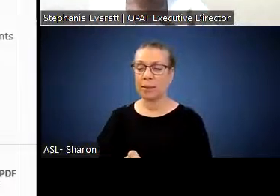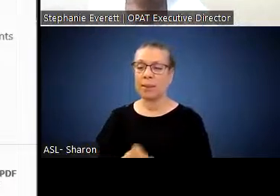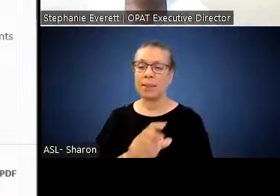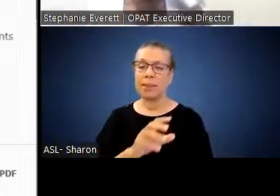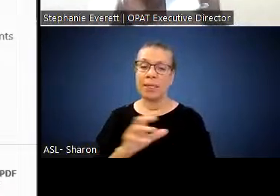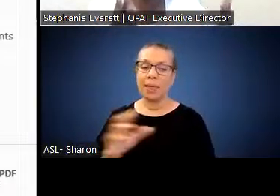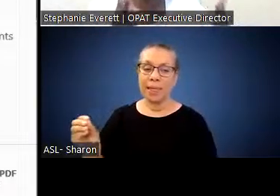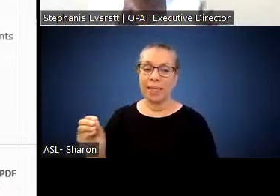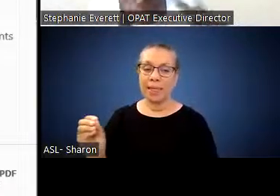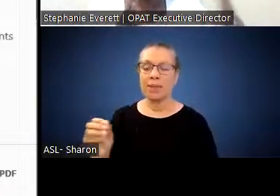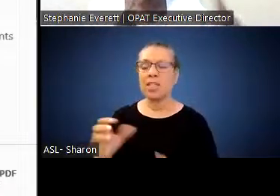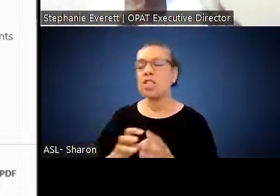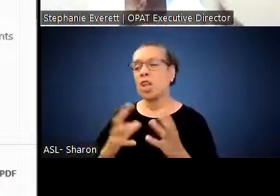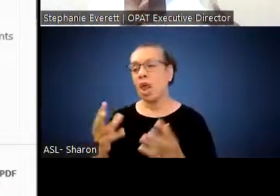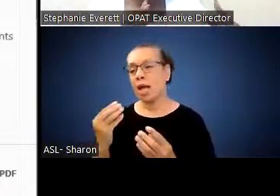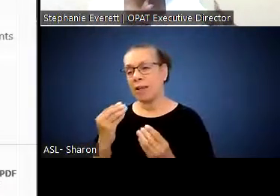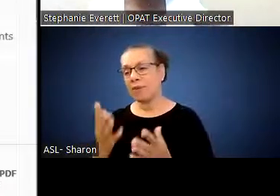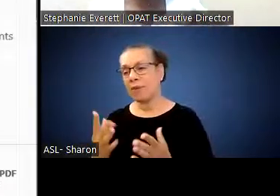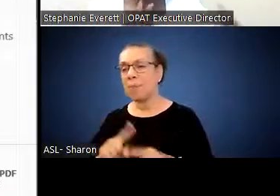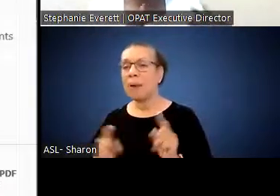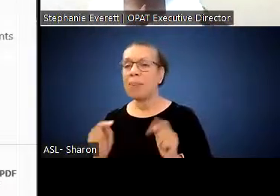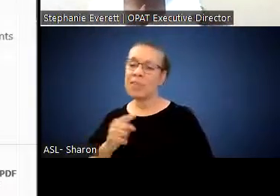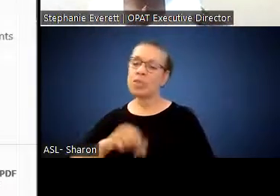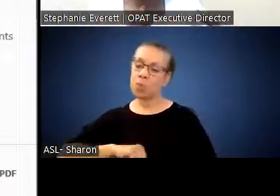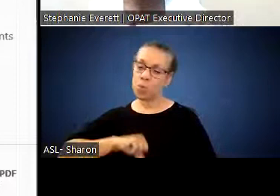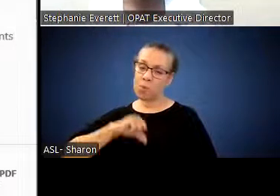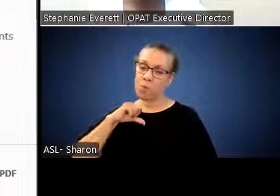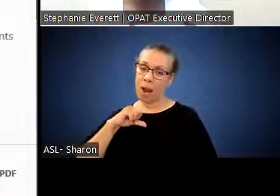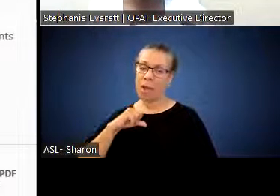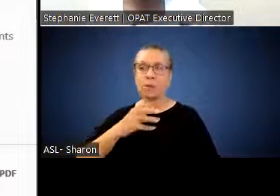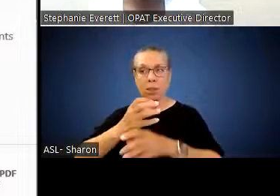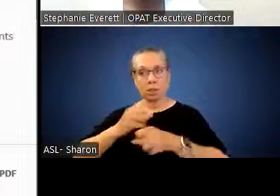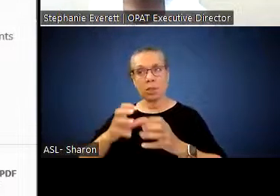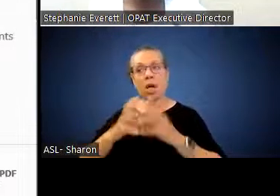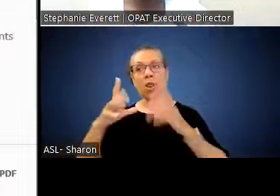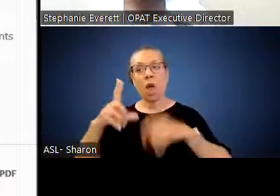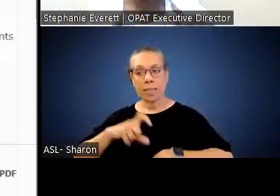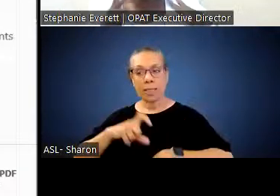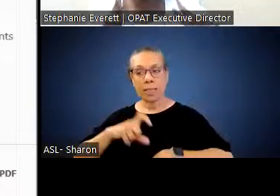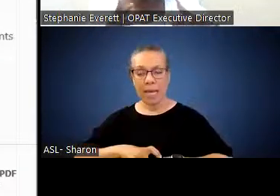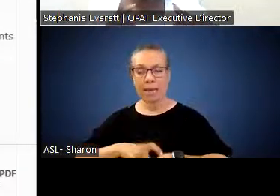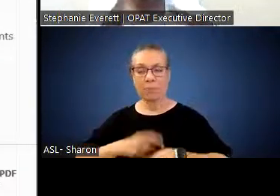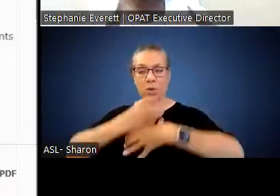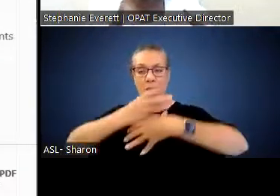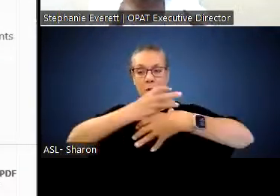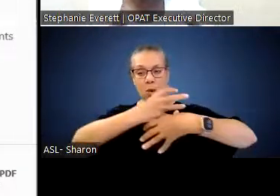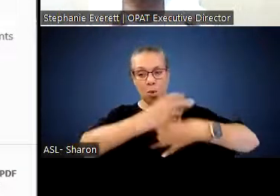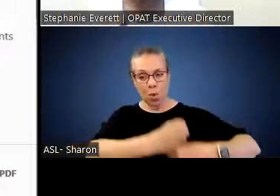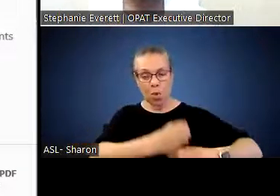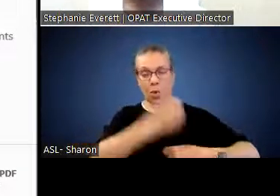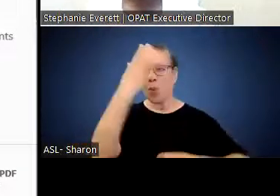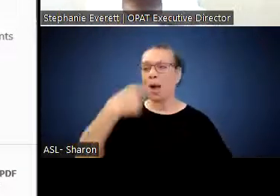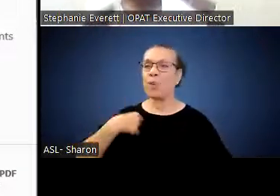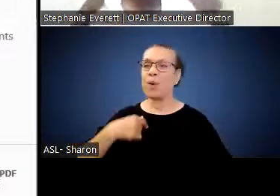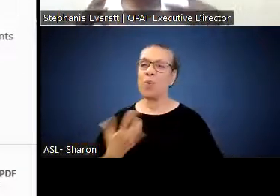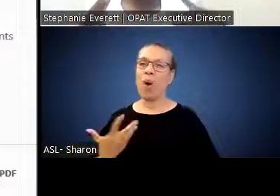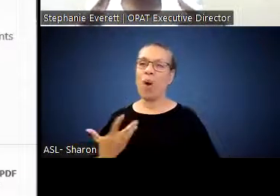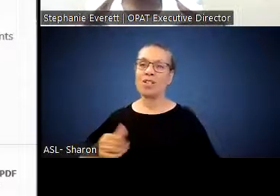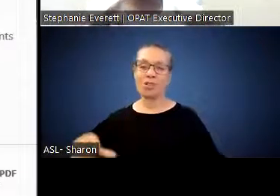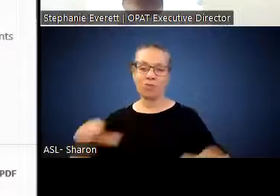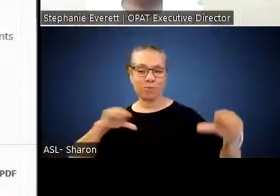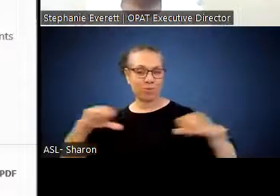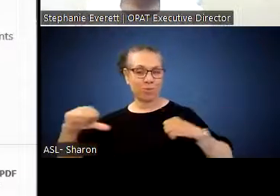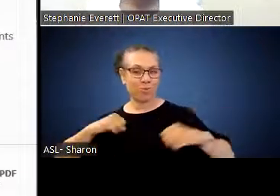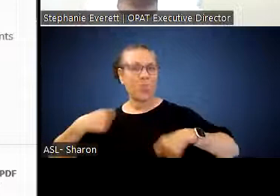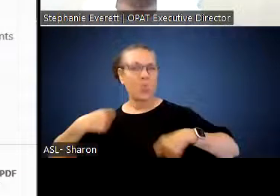there's a lot of information, but this is something we're proud of. It took us a lot of time to condense it, because you want to brag about everything you're doing. We do